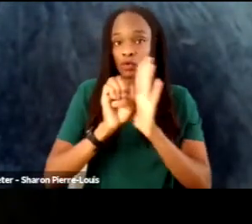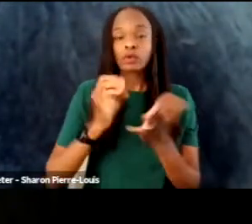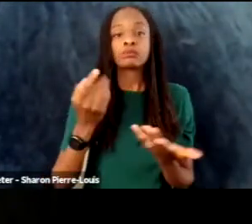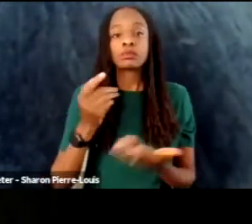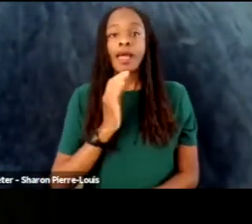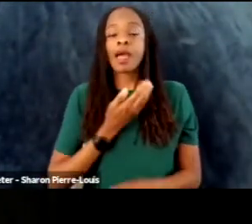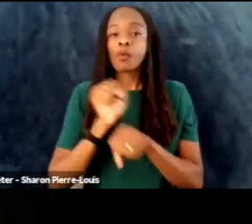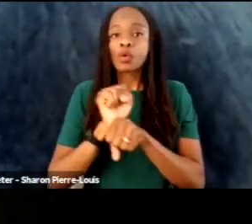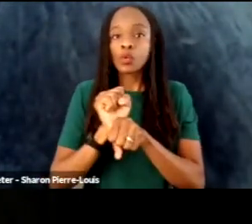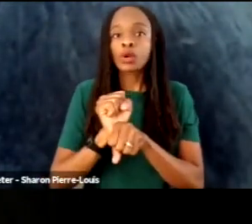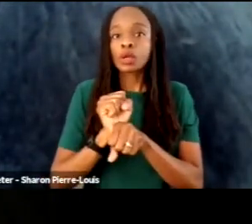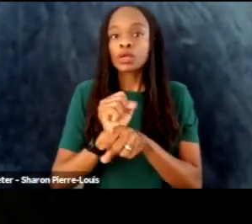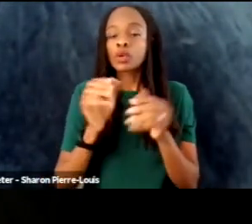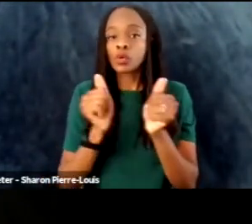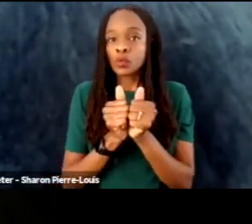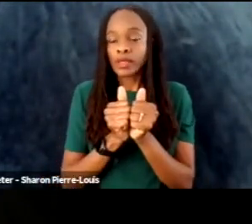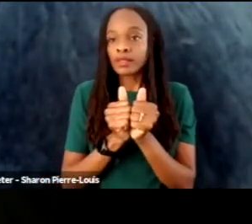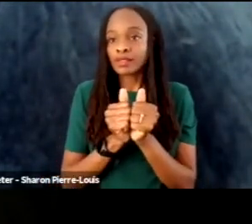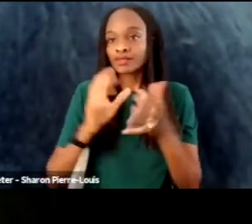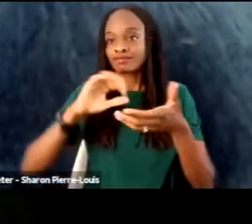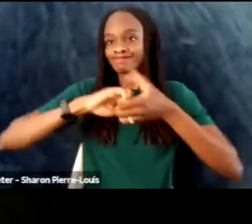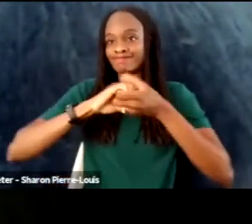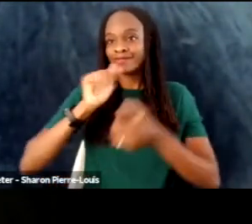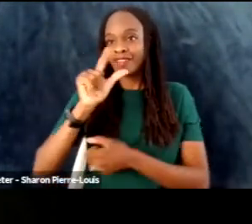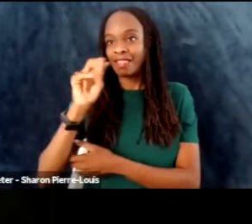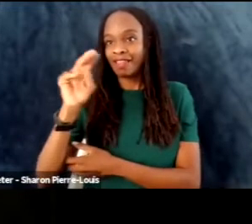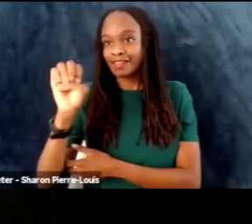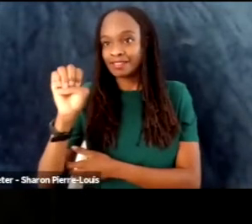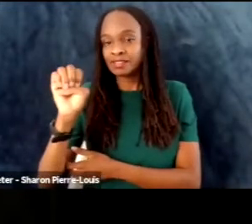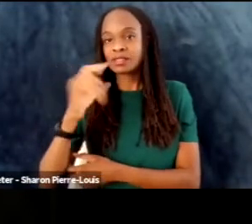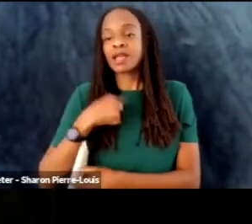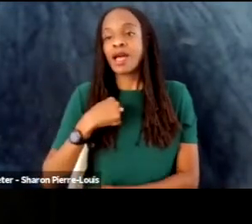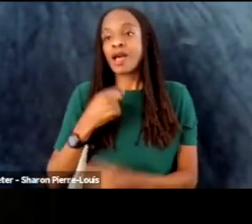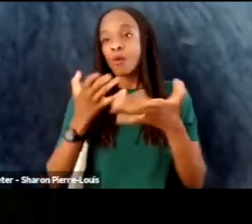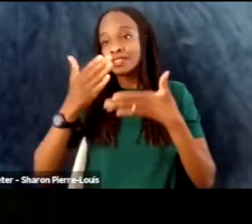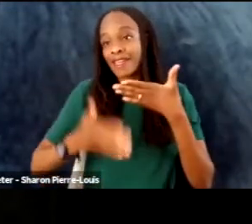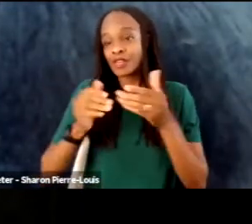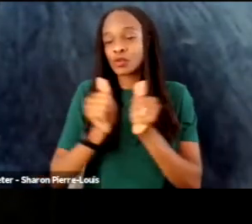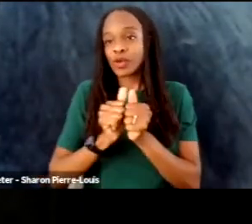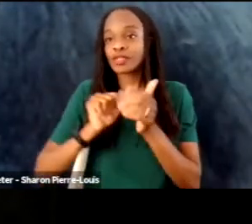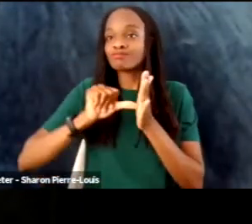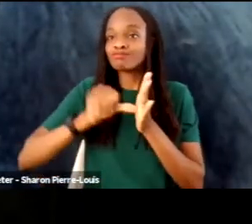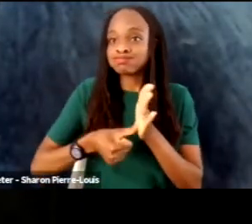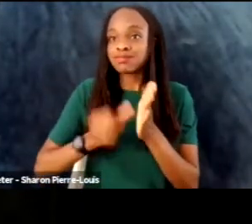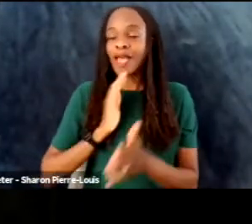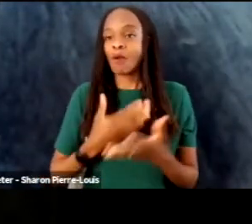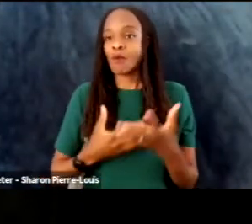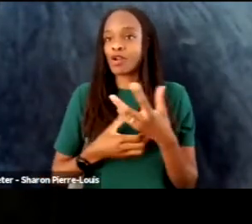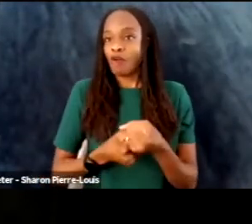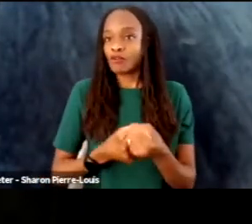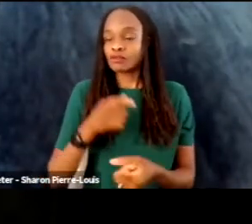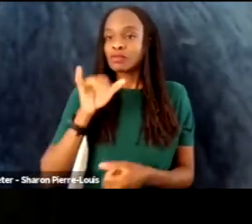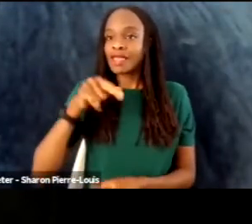Unstereotype Alliance. So I would like to end by reiterating our confidence that this study will be a